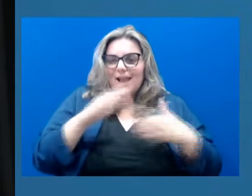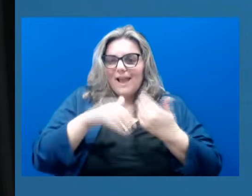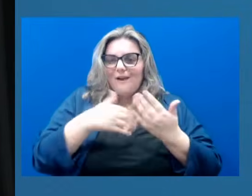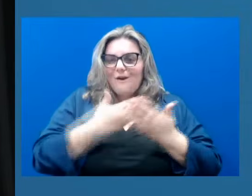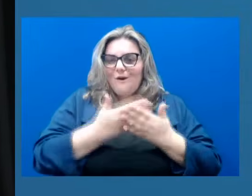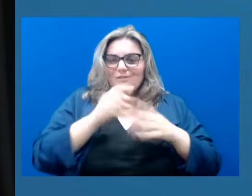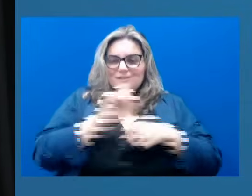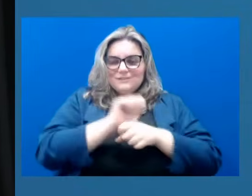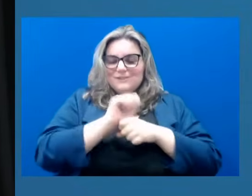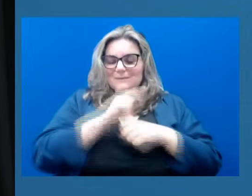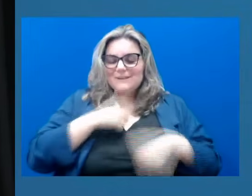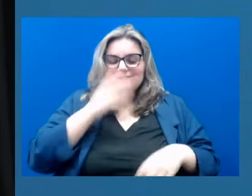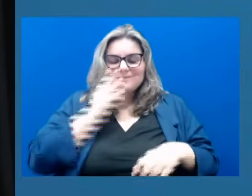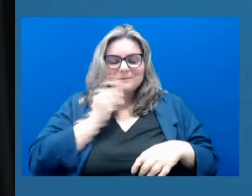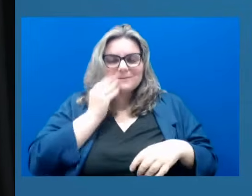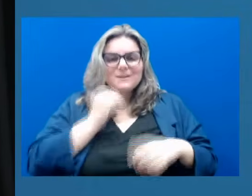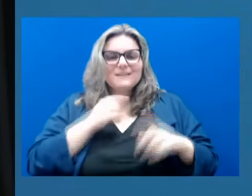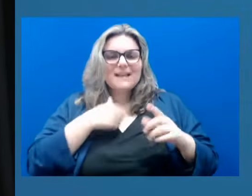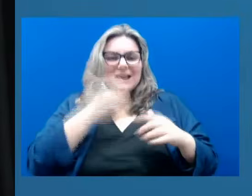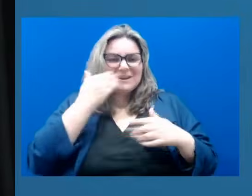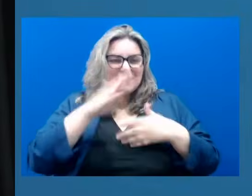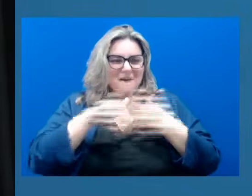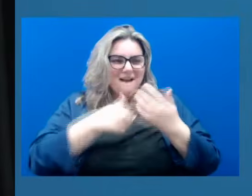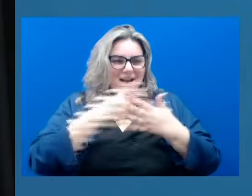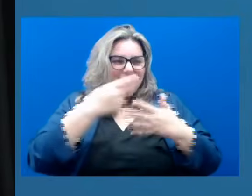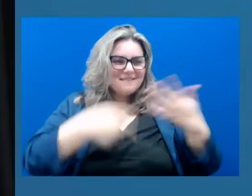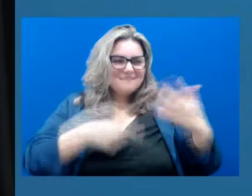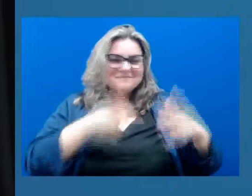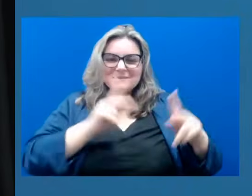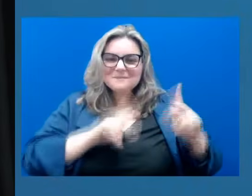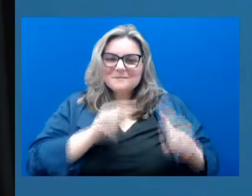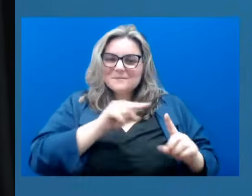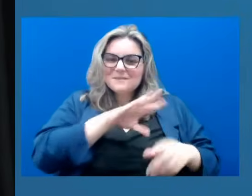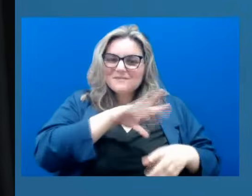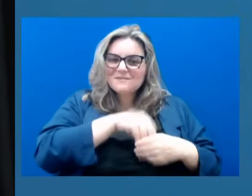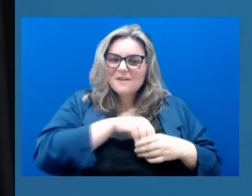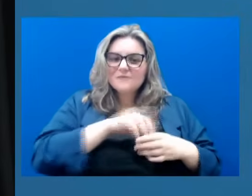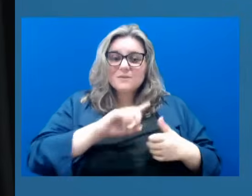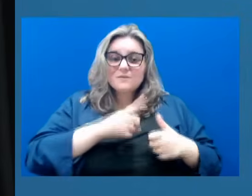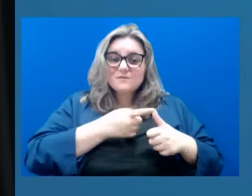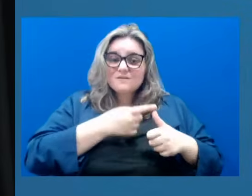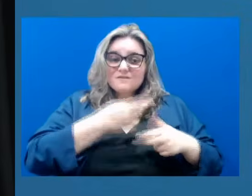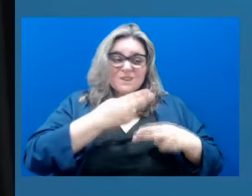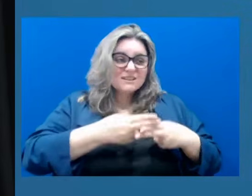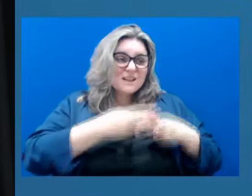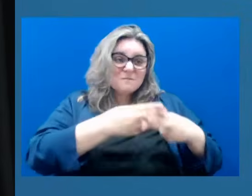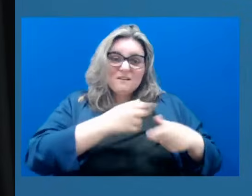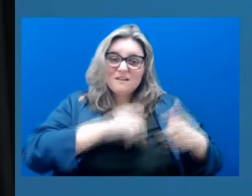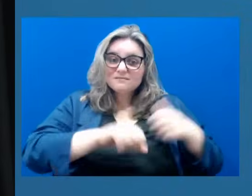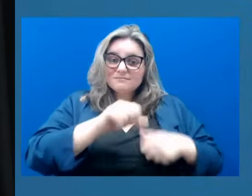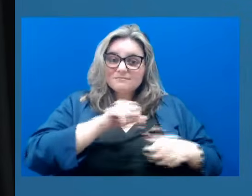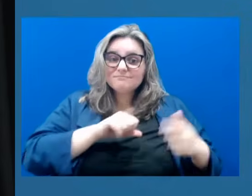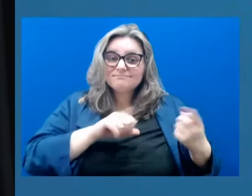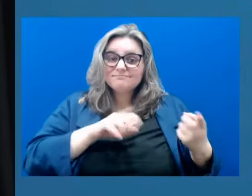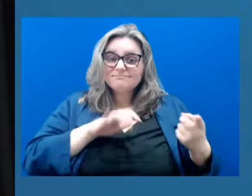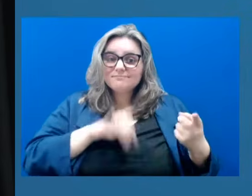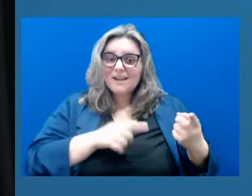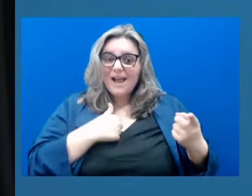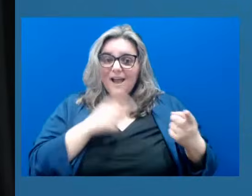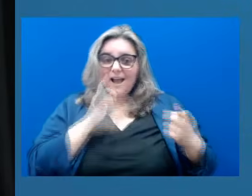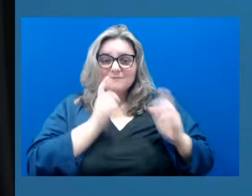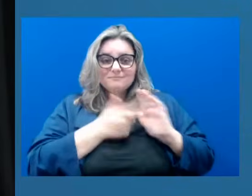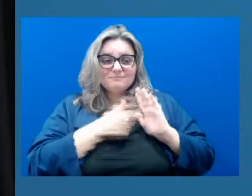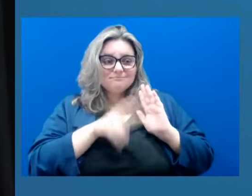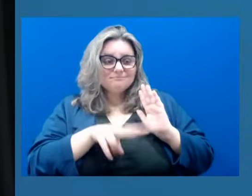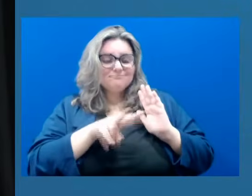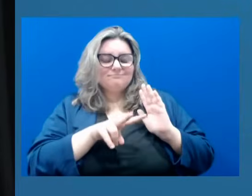and Martha and Shane and Matt by first name basis, because that's what I see in New York.